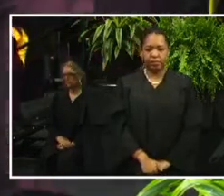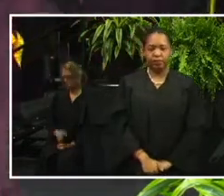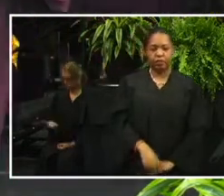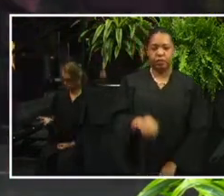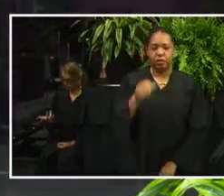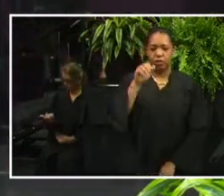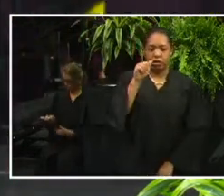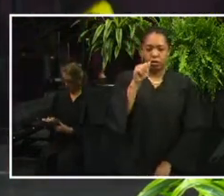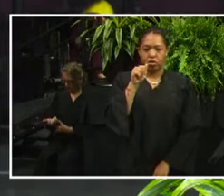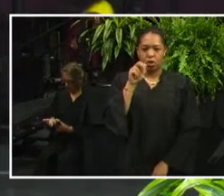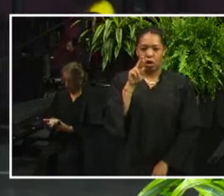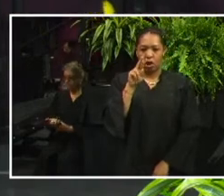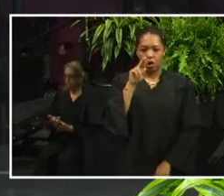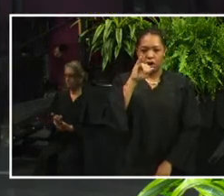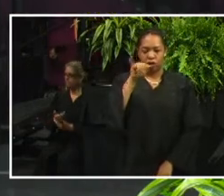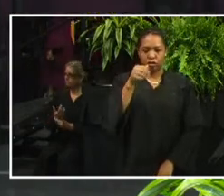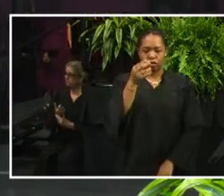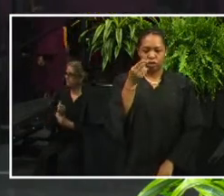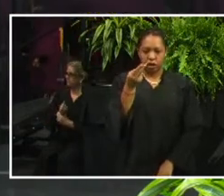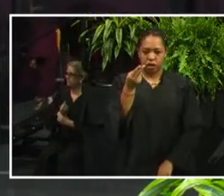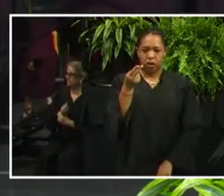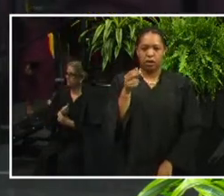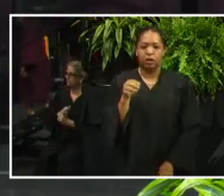Arja Chenea Douglas.